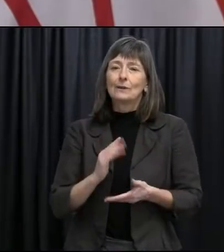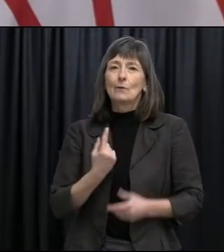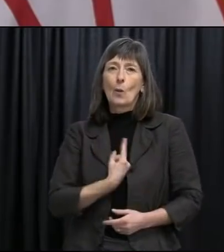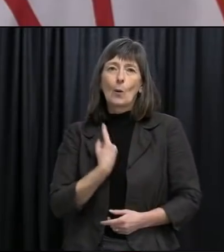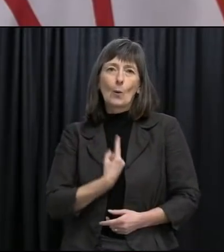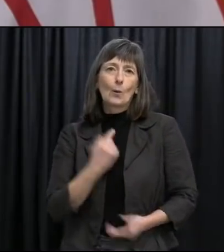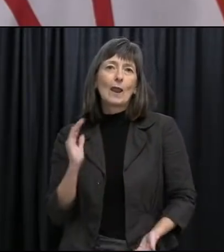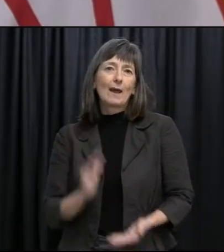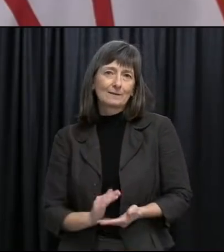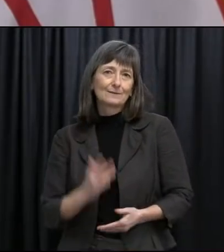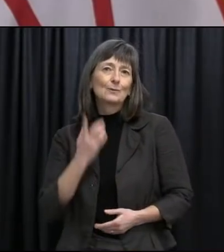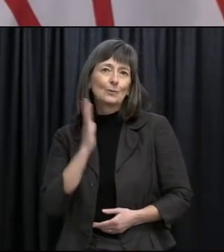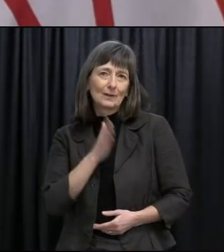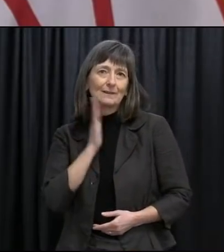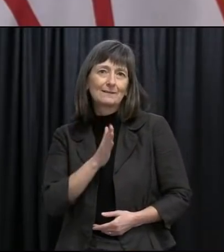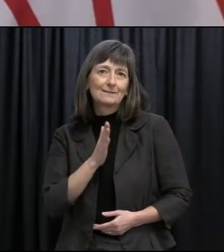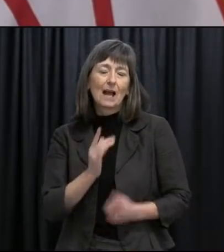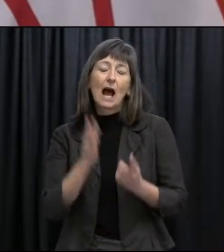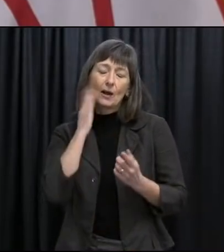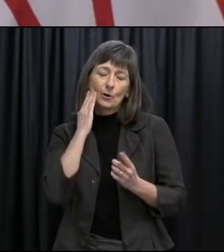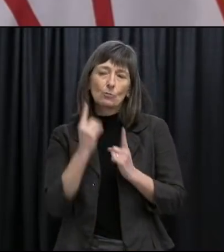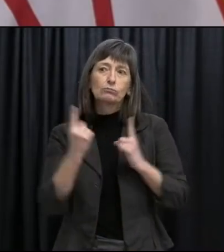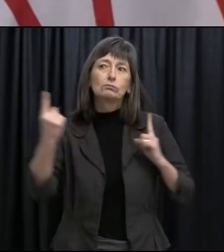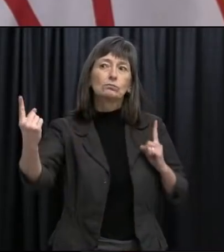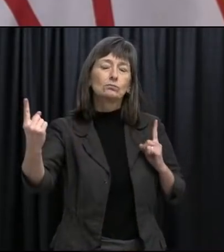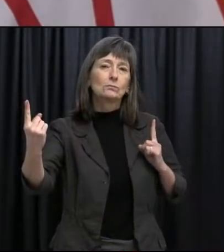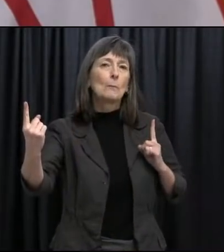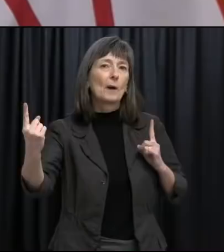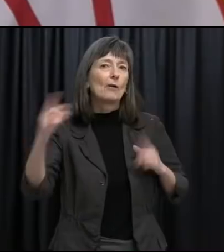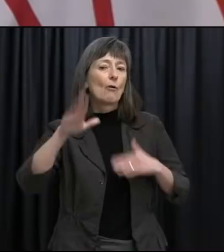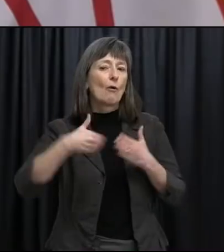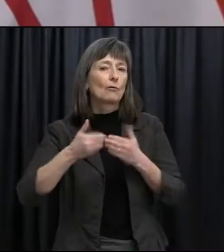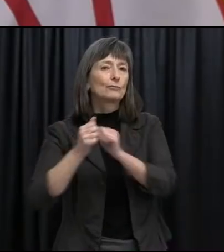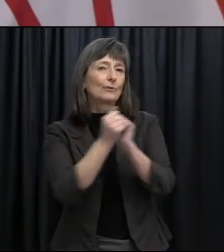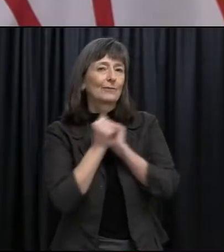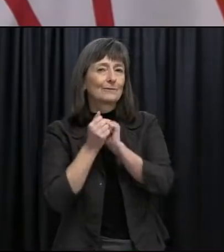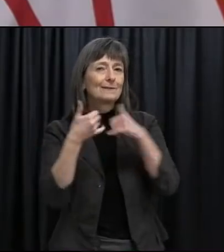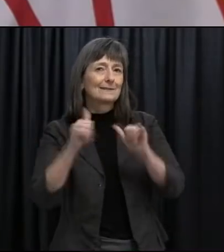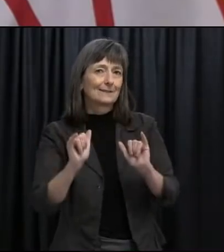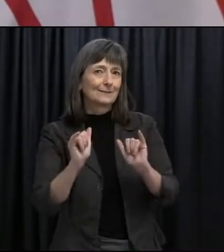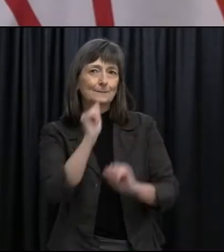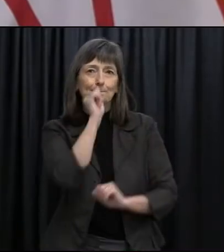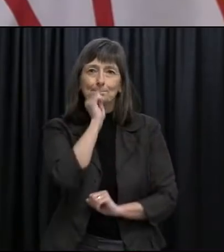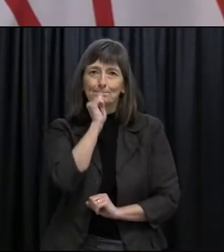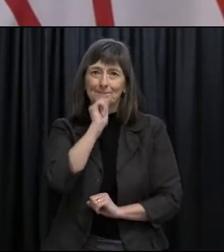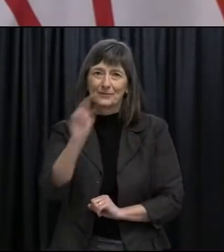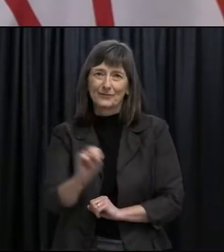physical distance, we are all in this together. So hold fast, Newfoundland and Labrador. Thank you.